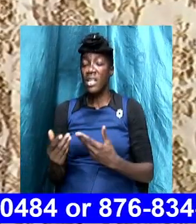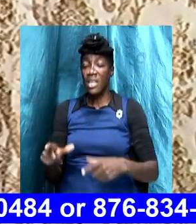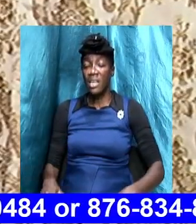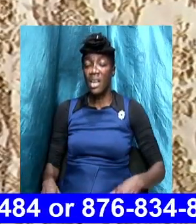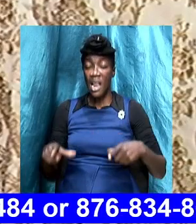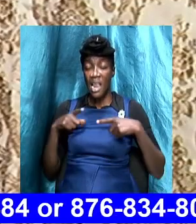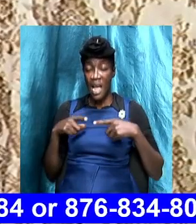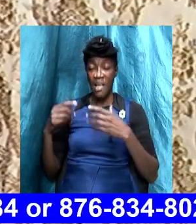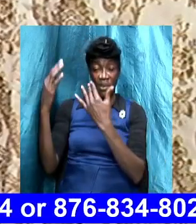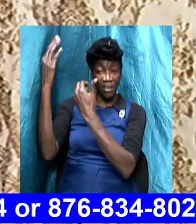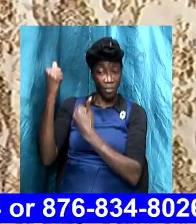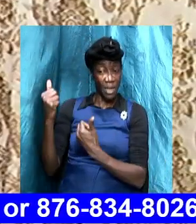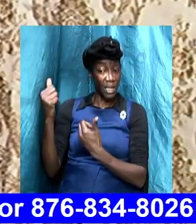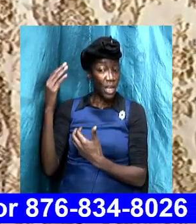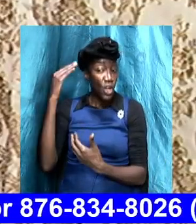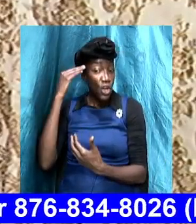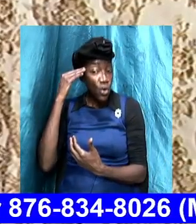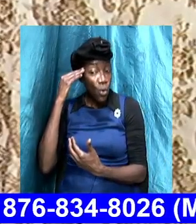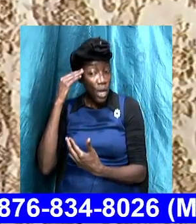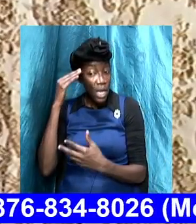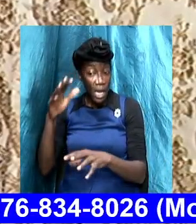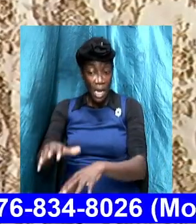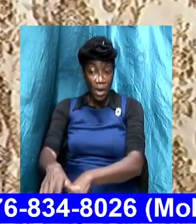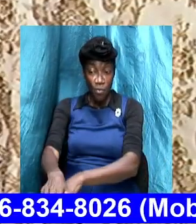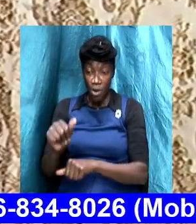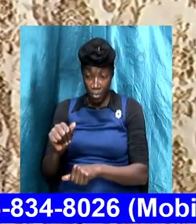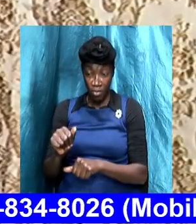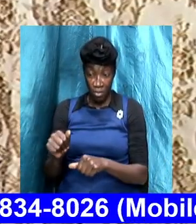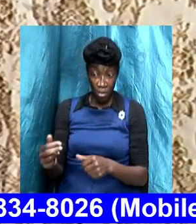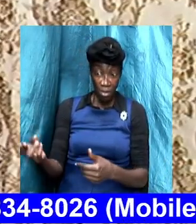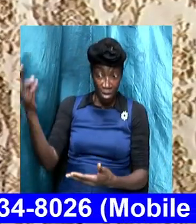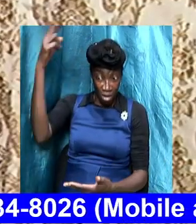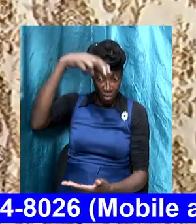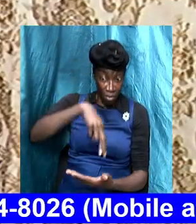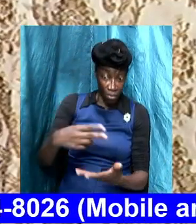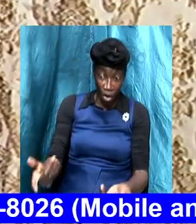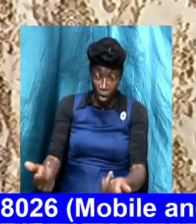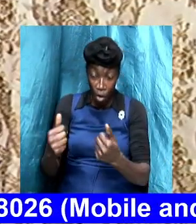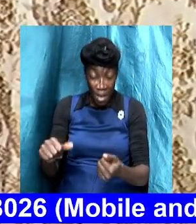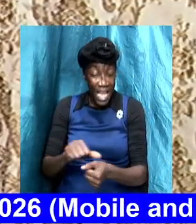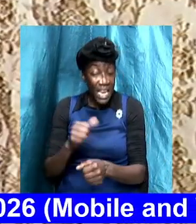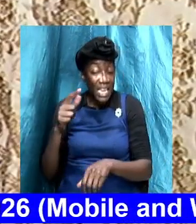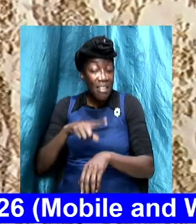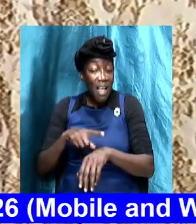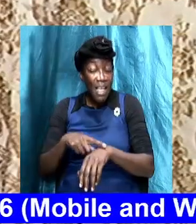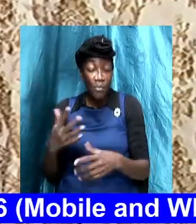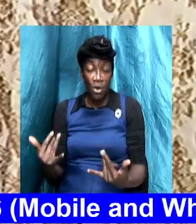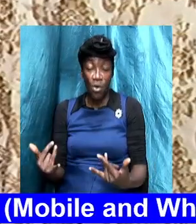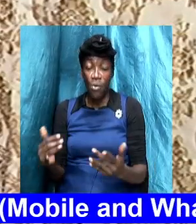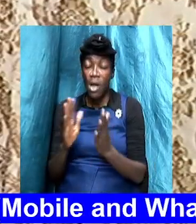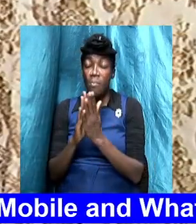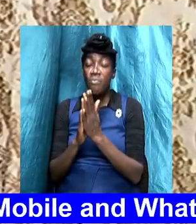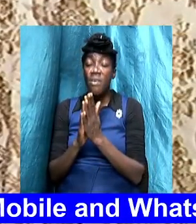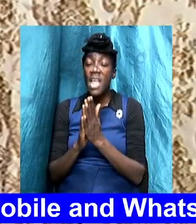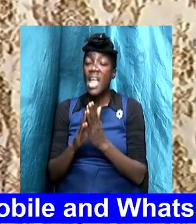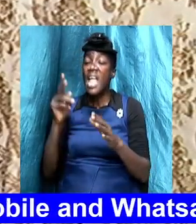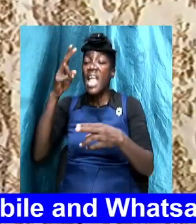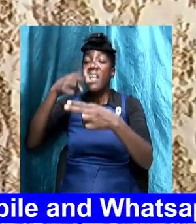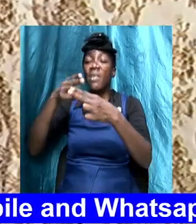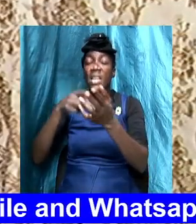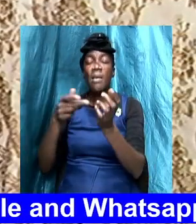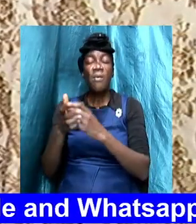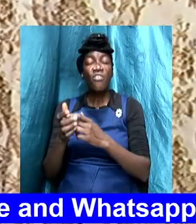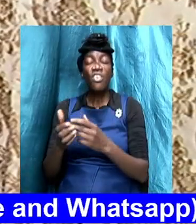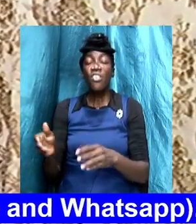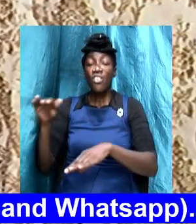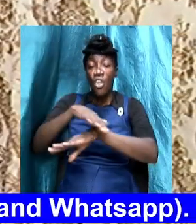Hallelujah. To live a life knowing that the rapture can take place anytime now. I pray right now, God, in the name of Jesus, that you'll cover us under